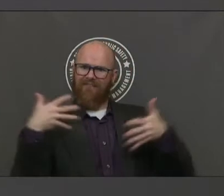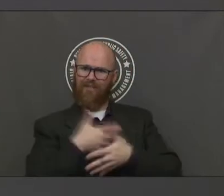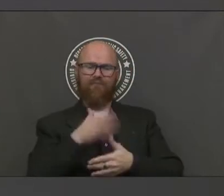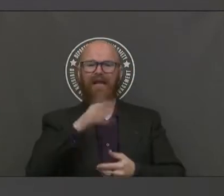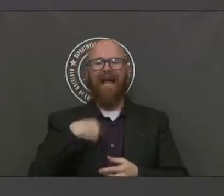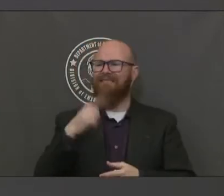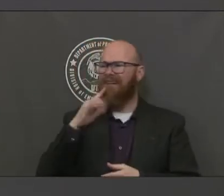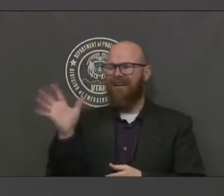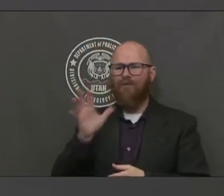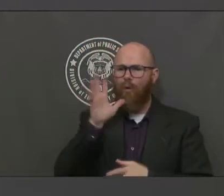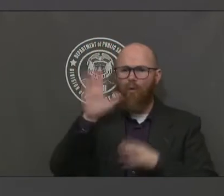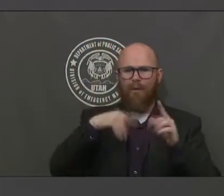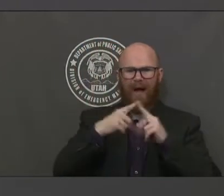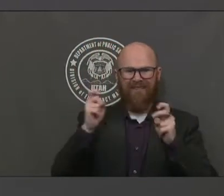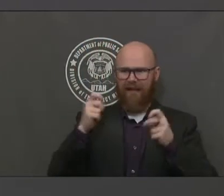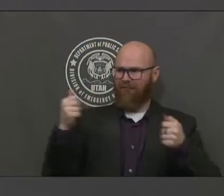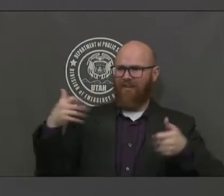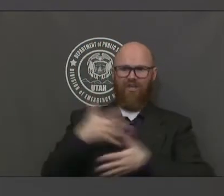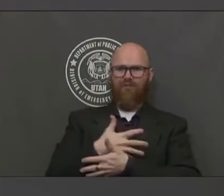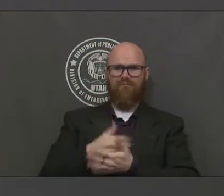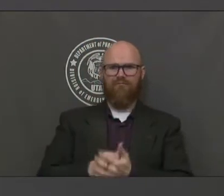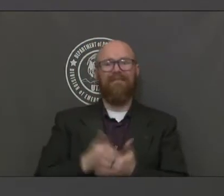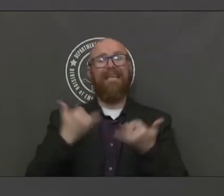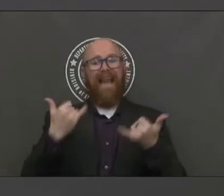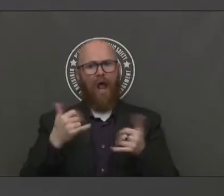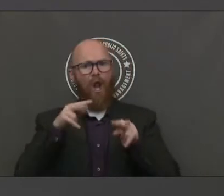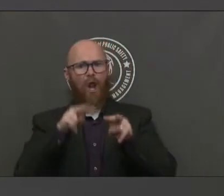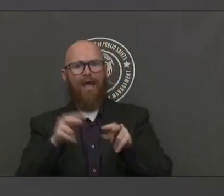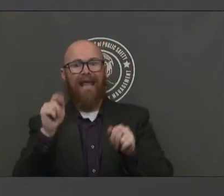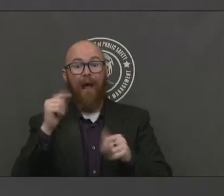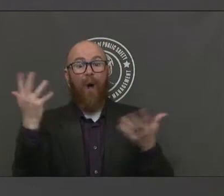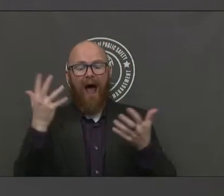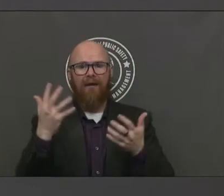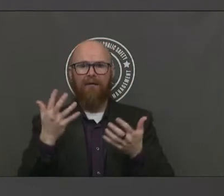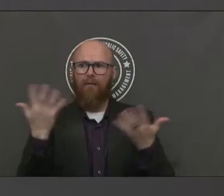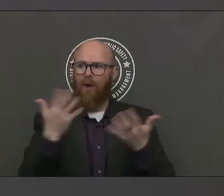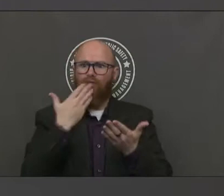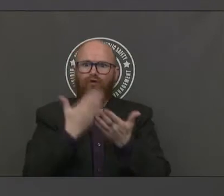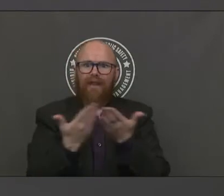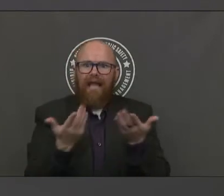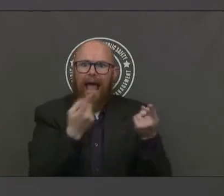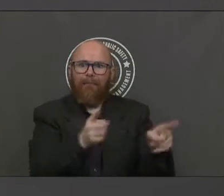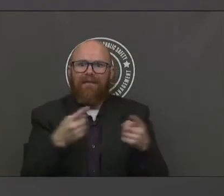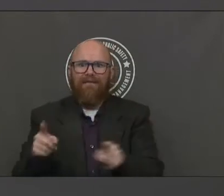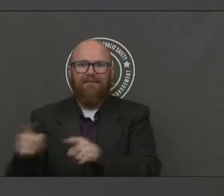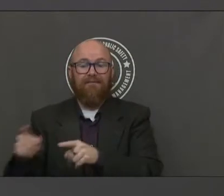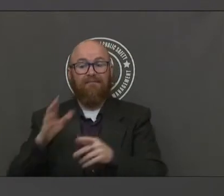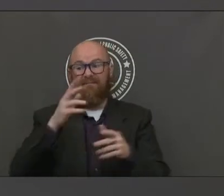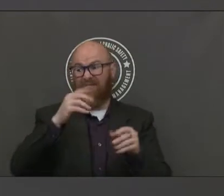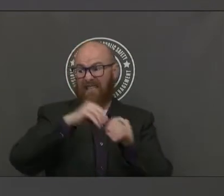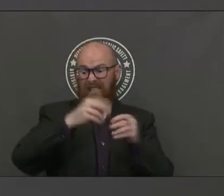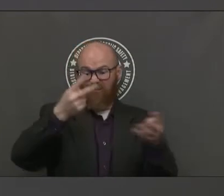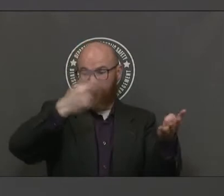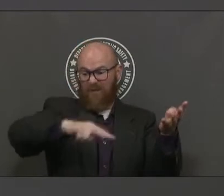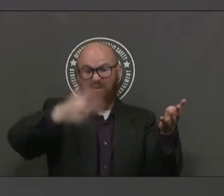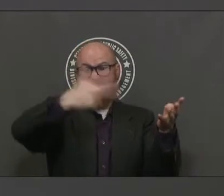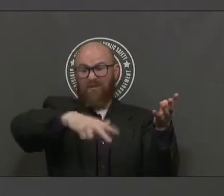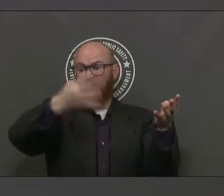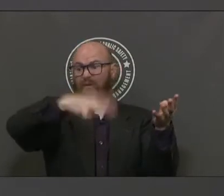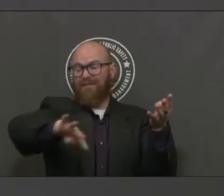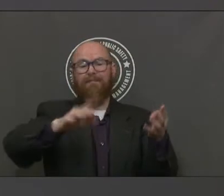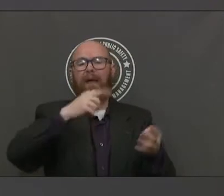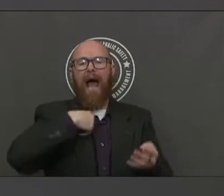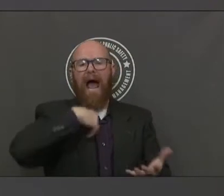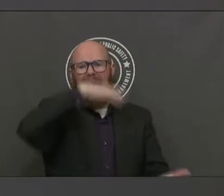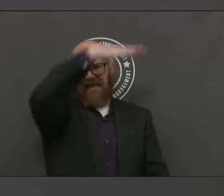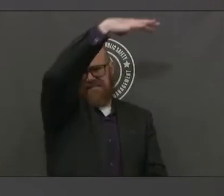about scarcity. Let's start worrying about abundance, because in just a few weeks, we're going to have more vaccine than we know what to do with. I mean, we know